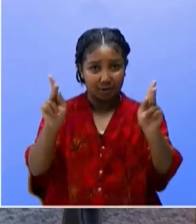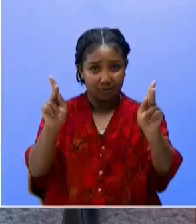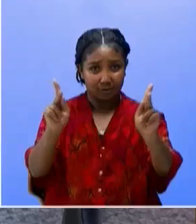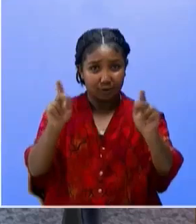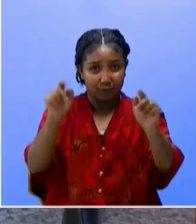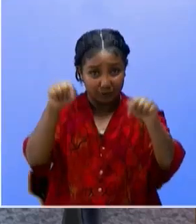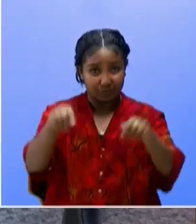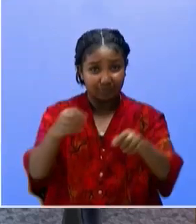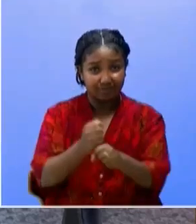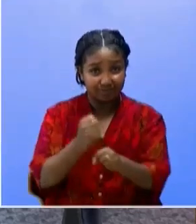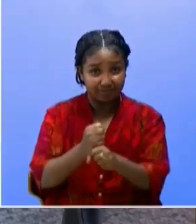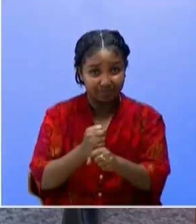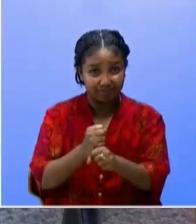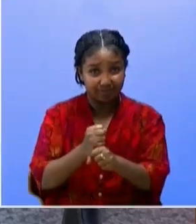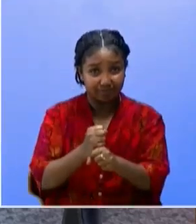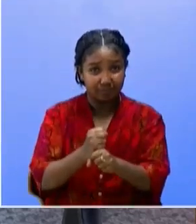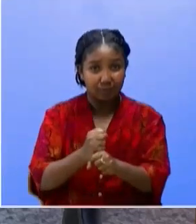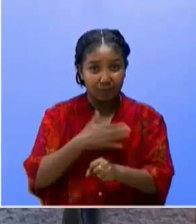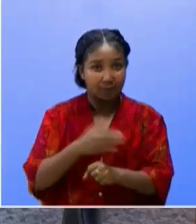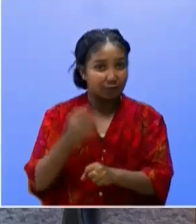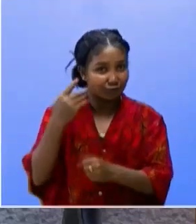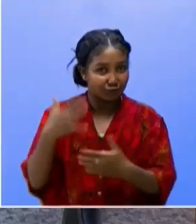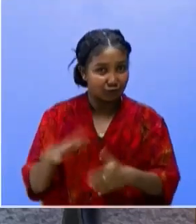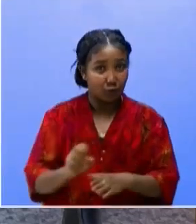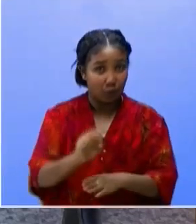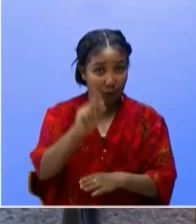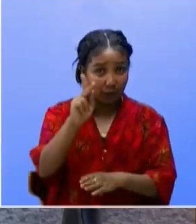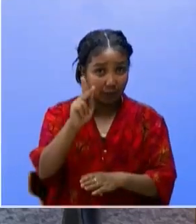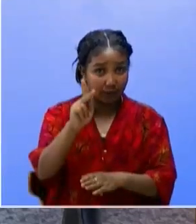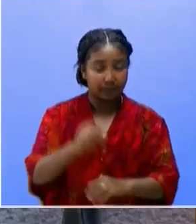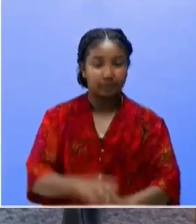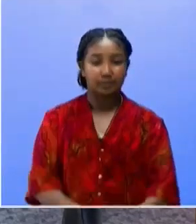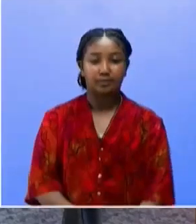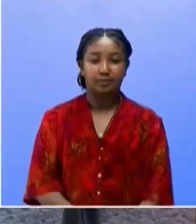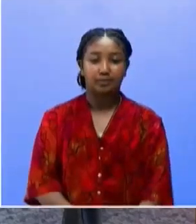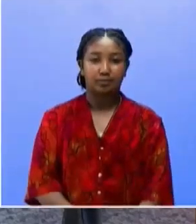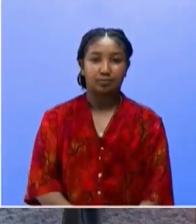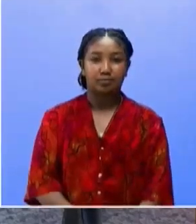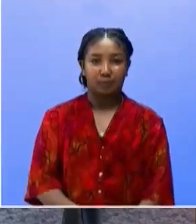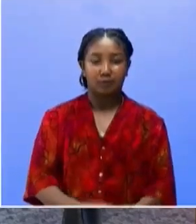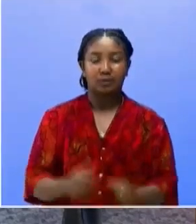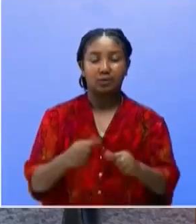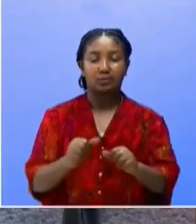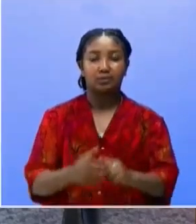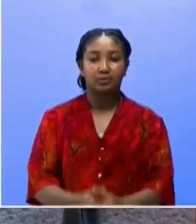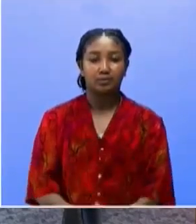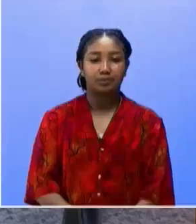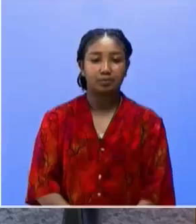To do that, please listen to me carefully. Okay? Let's go.